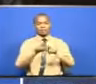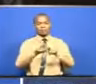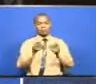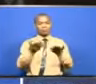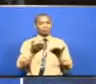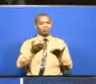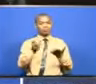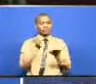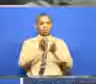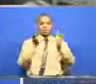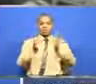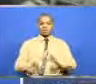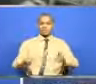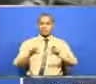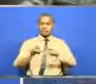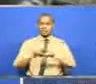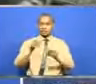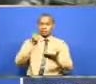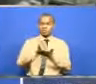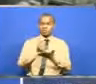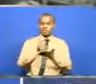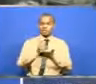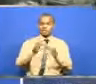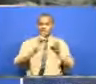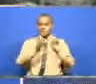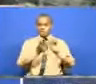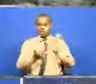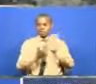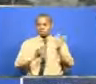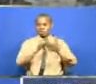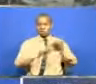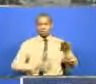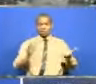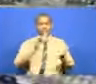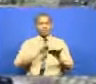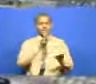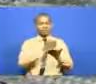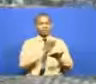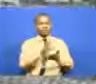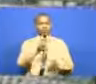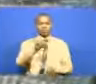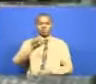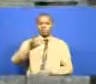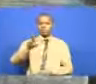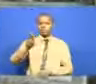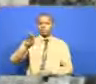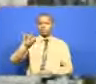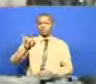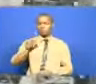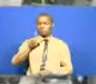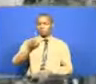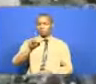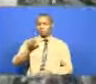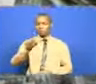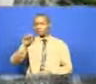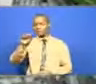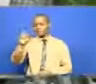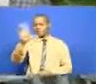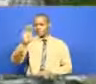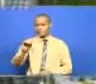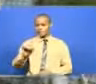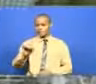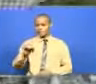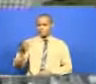figures. The Office for National Statistics said retail sales volumes rose by 1.5% between August and